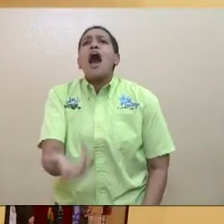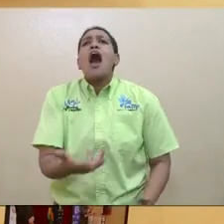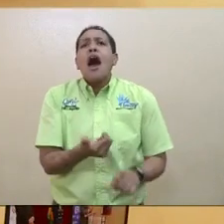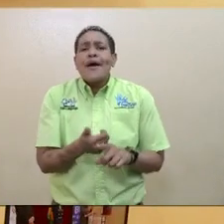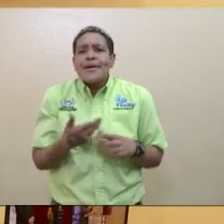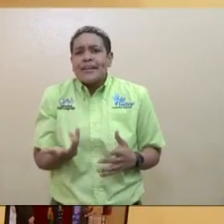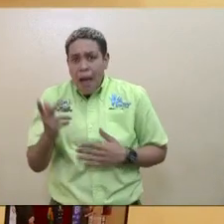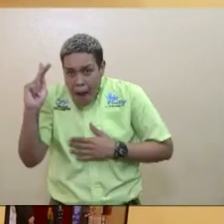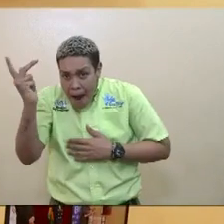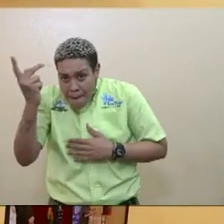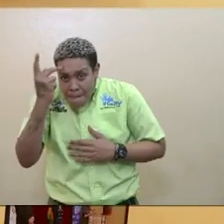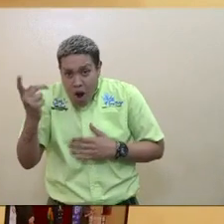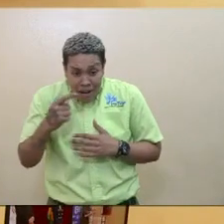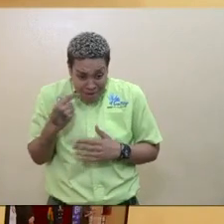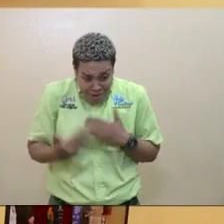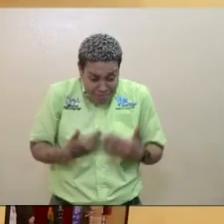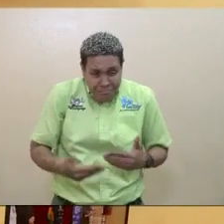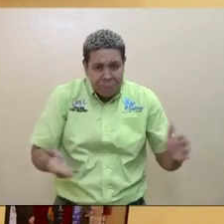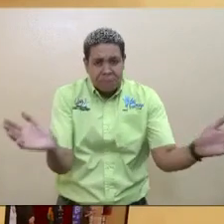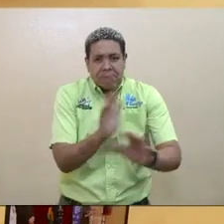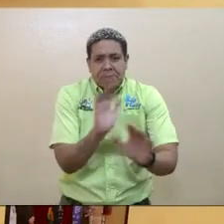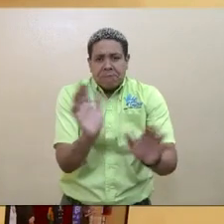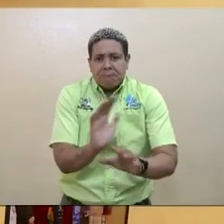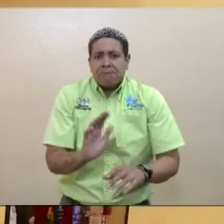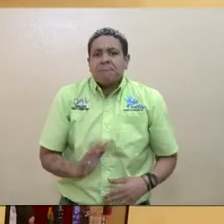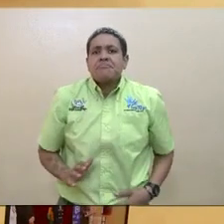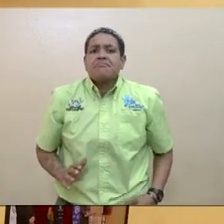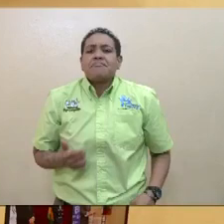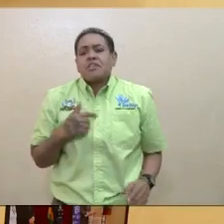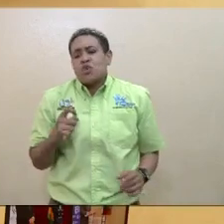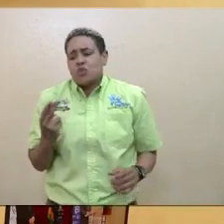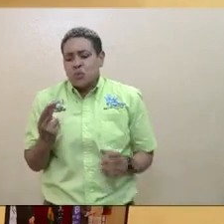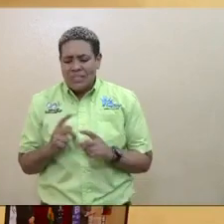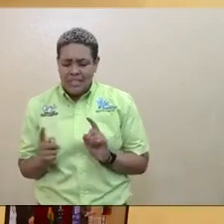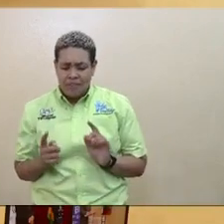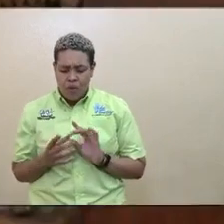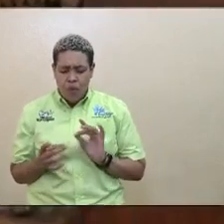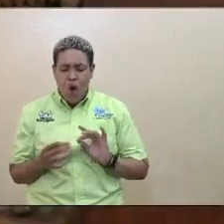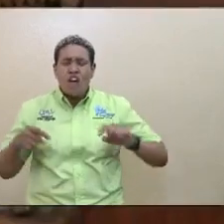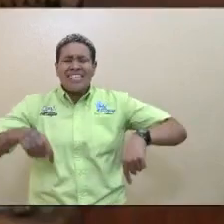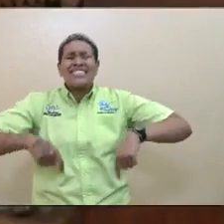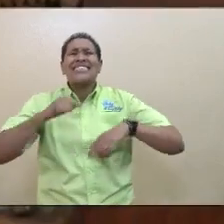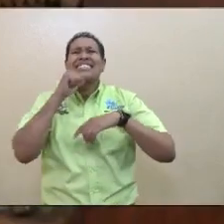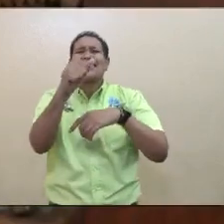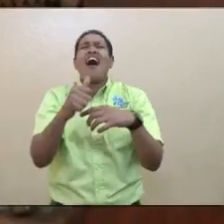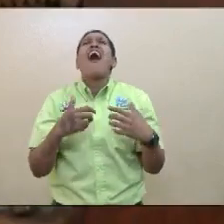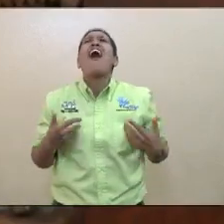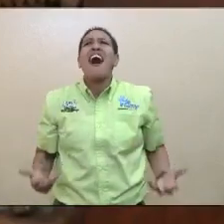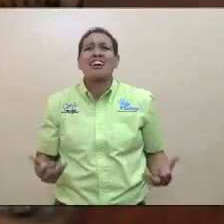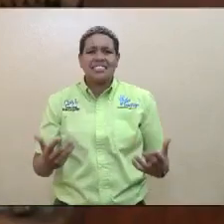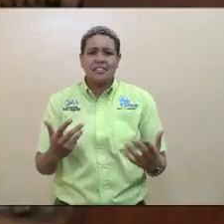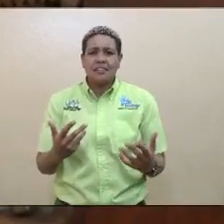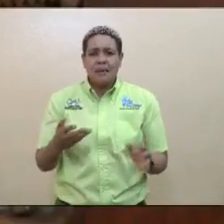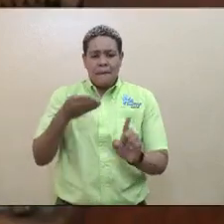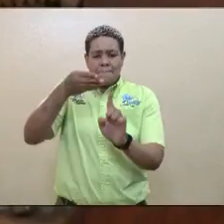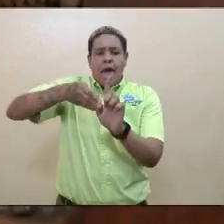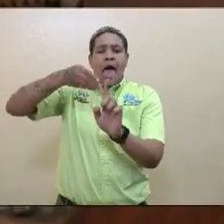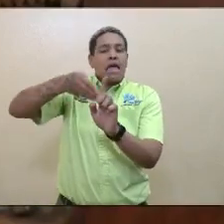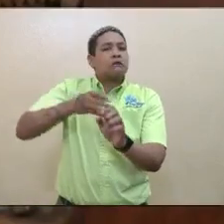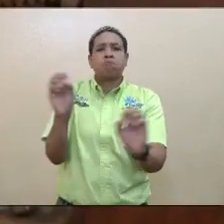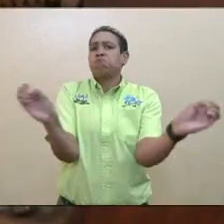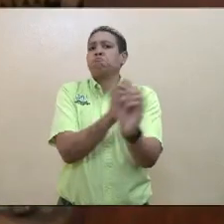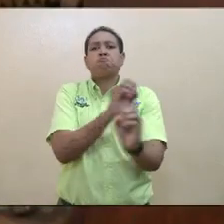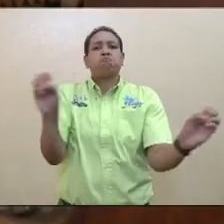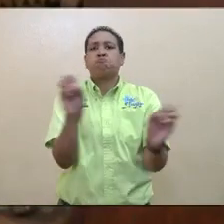a political endeavor. Maybe I should use different terms. This is not a partisan endeavor. It